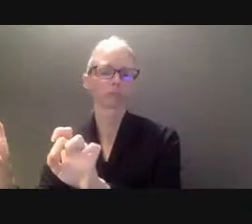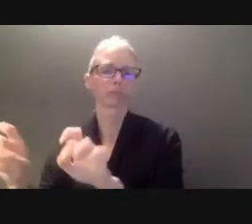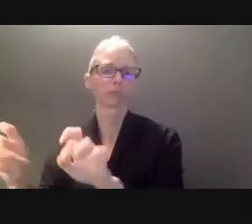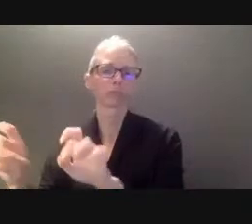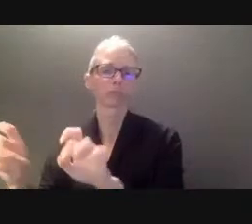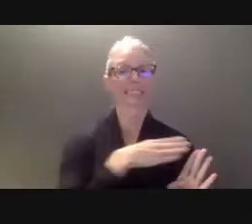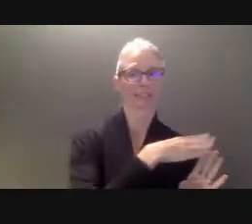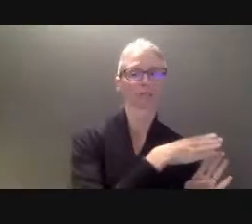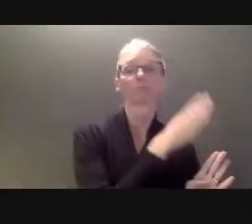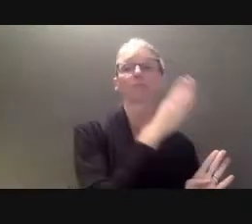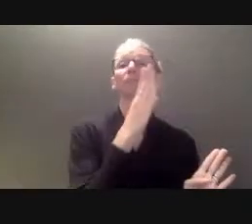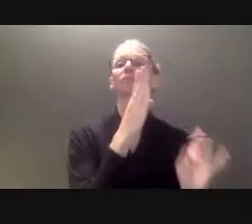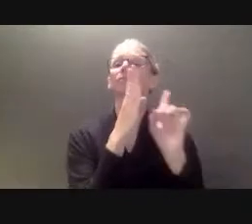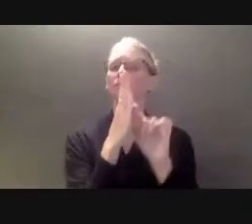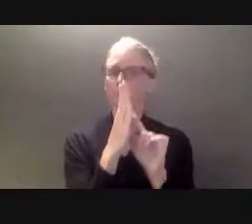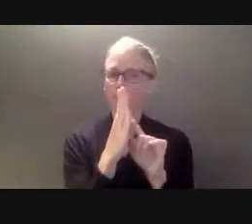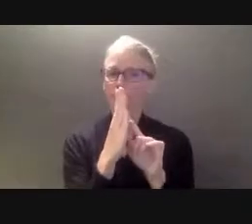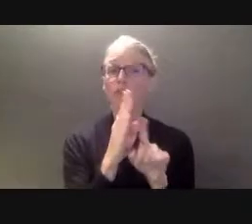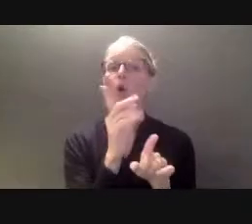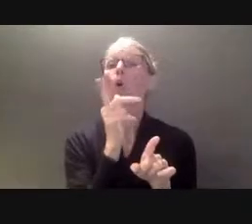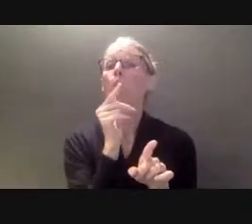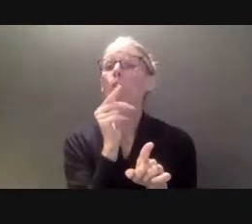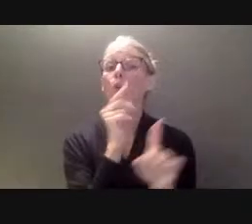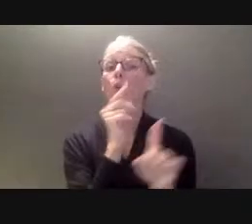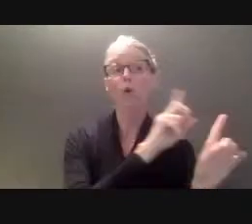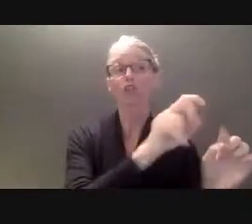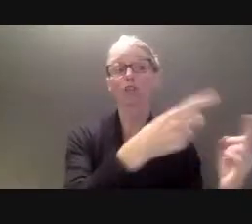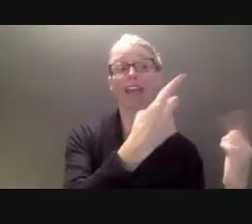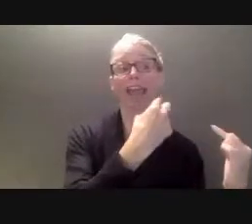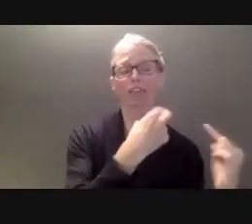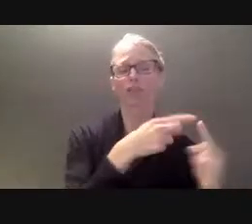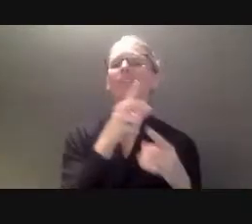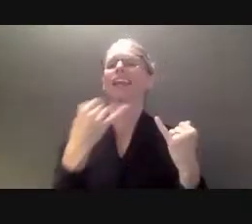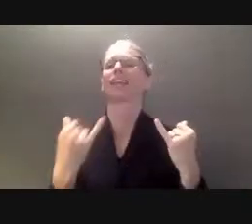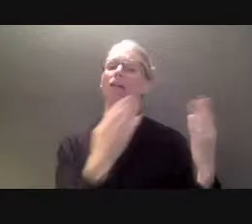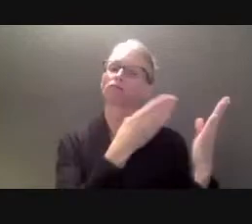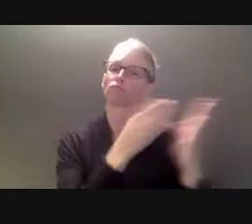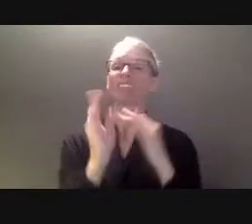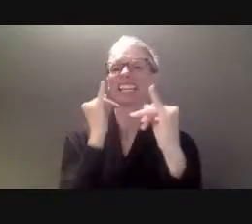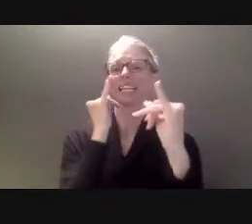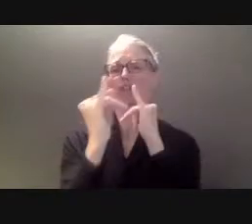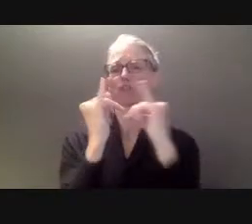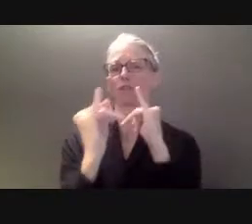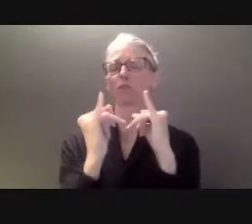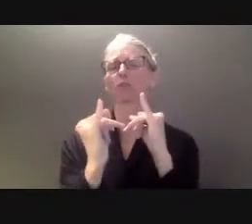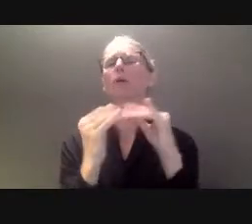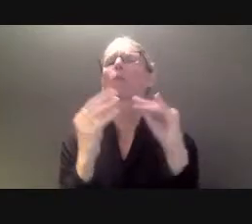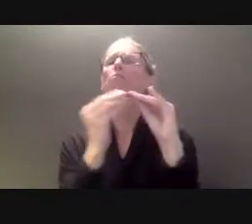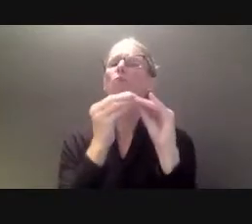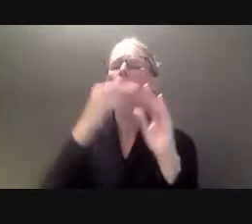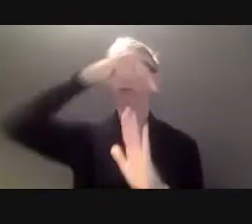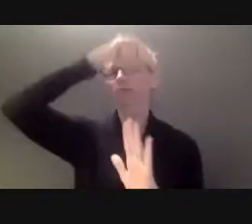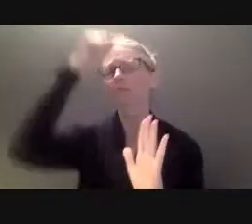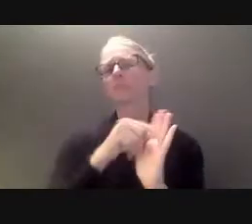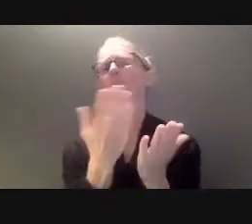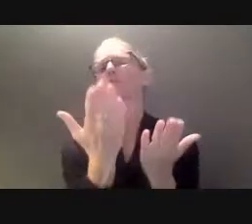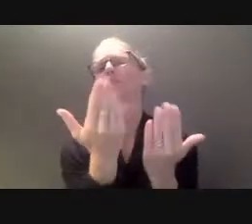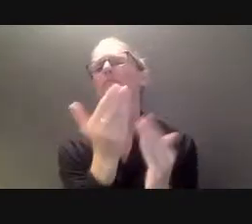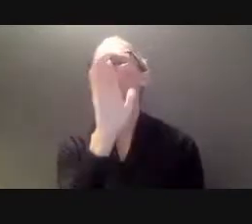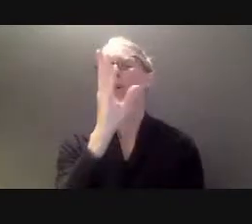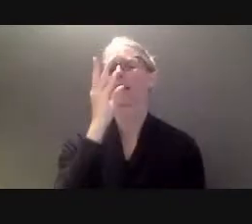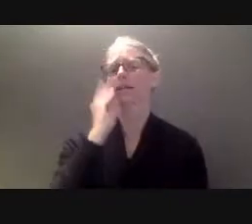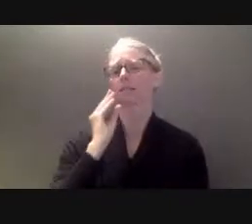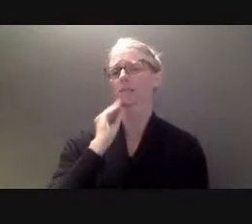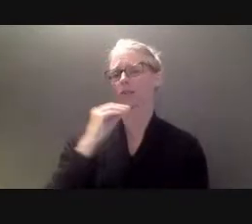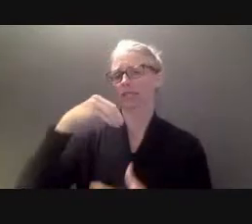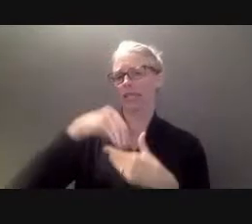with a sample of the survey participants to better understand their experiences visiting national parks and provincial parks in Canada and what they would